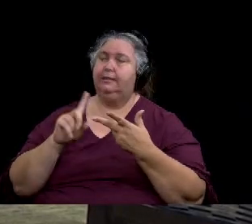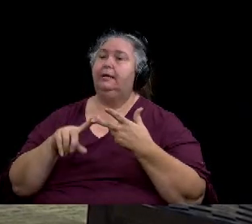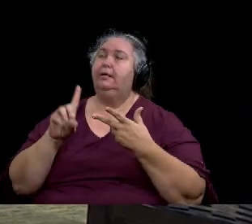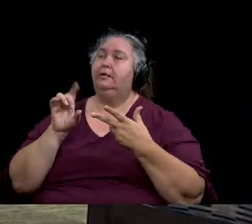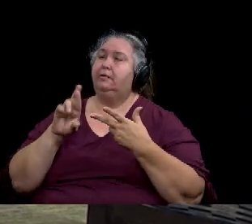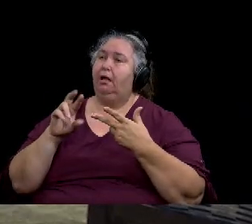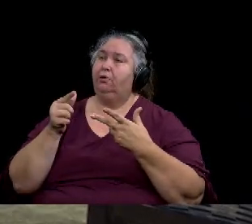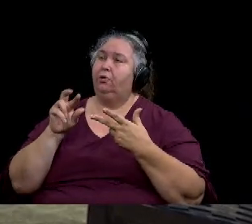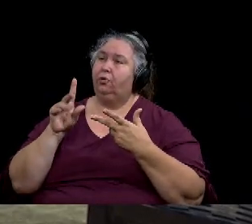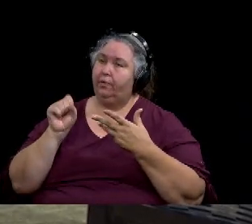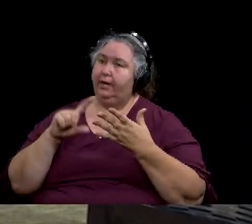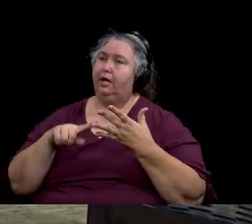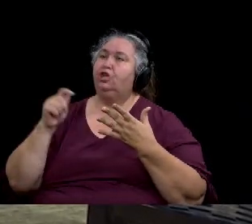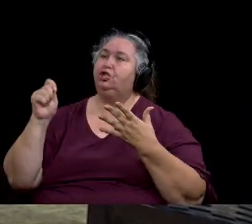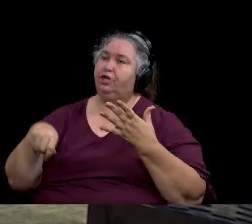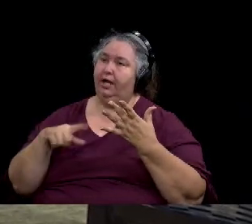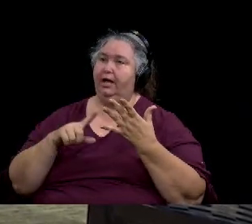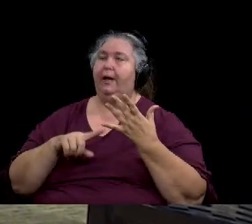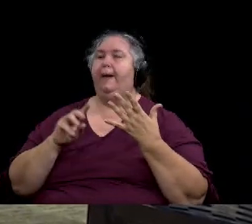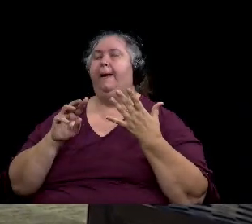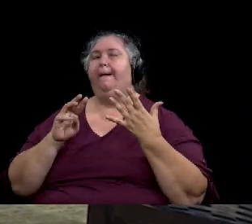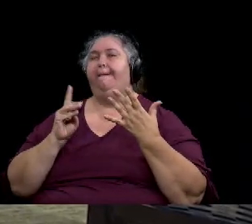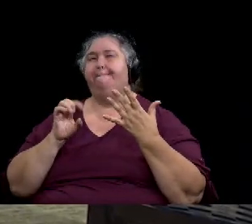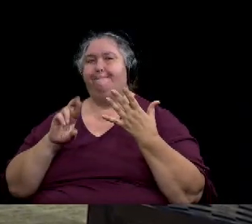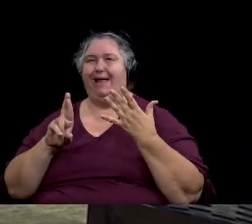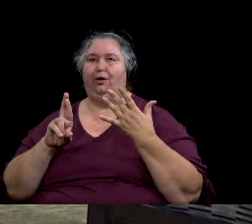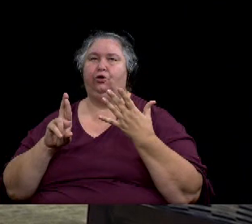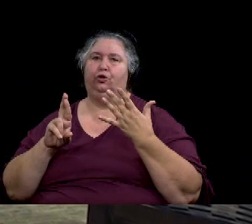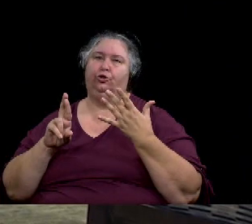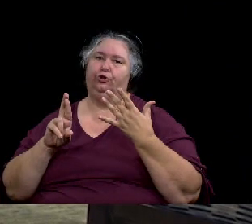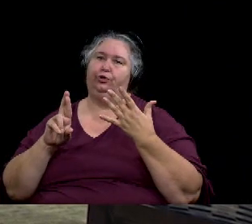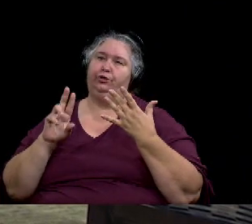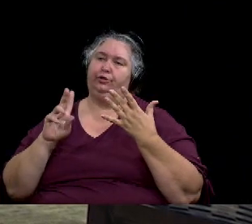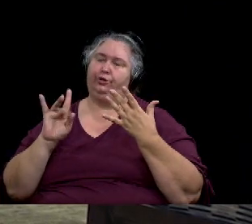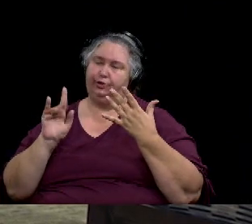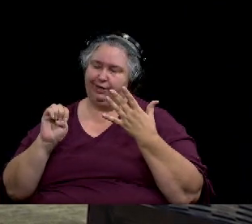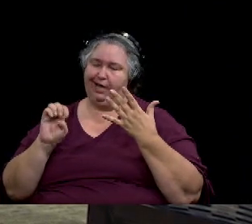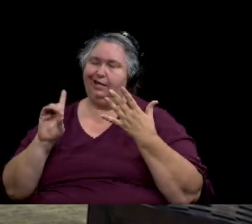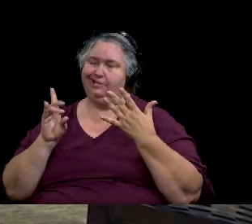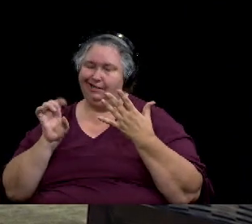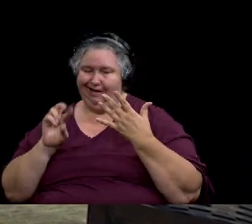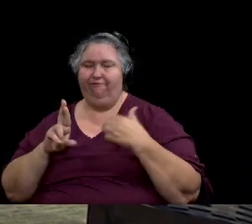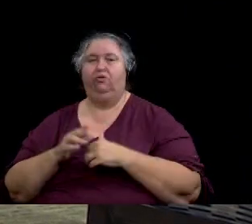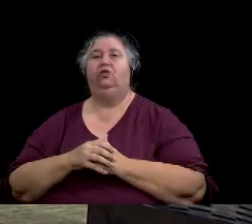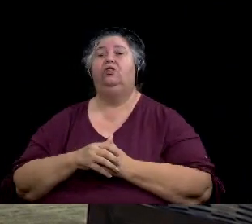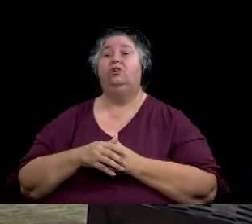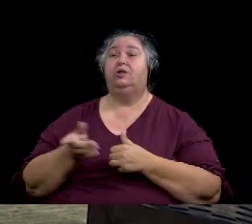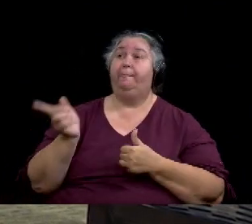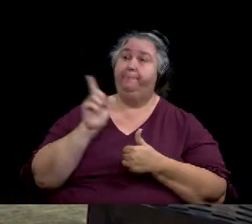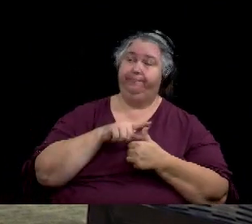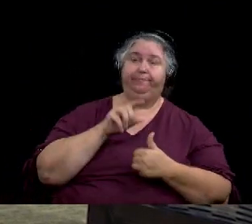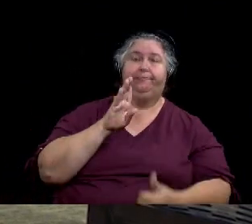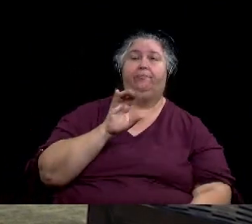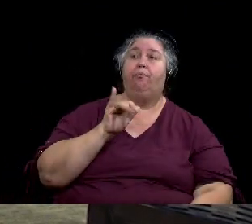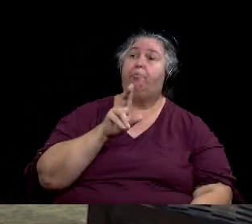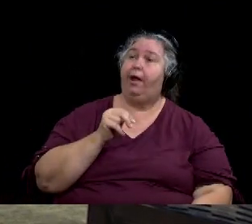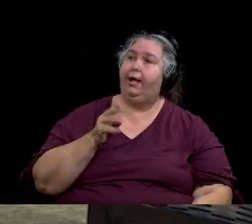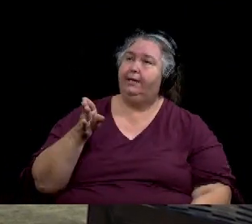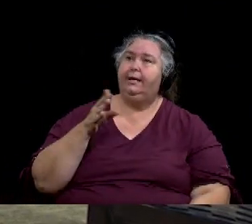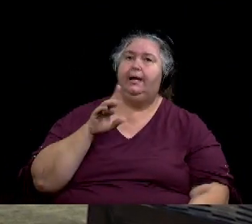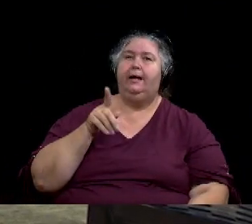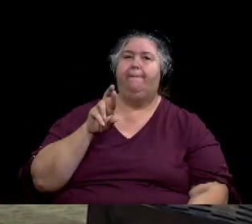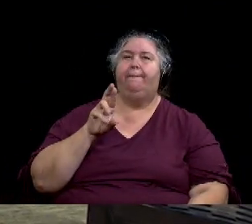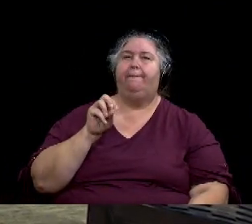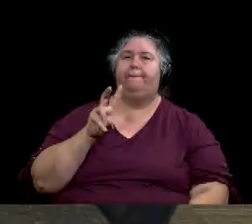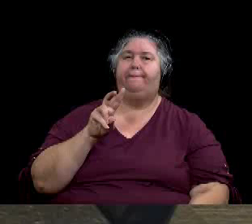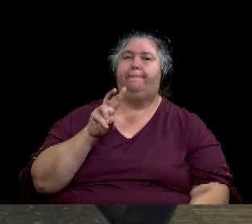Griggs, and then Judge Felton, and wrapping up with Waco Mayor Kyle Deaver. How about let's start with Brian Becker, Ascension Providence.